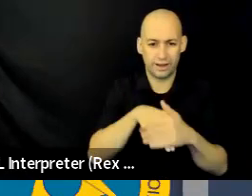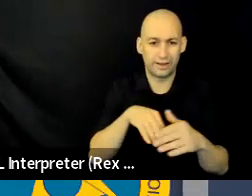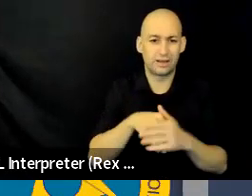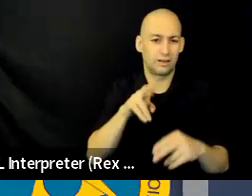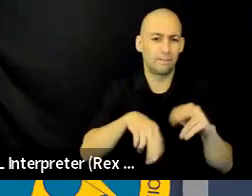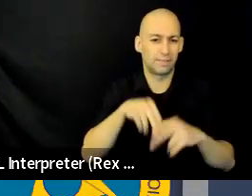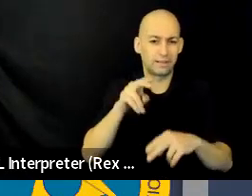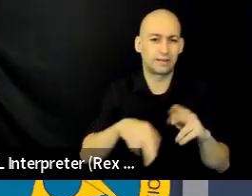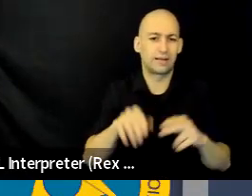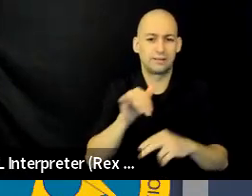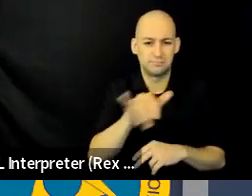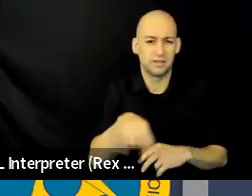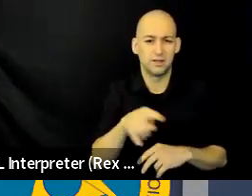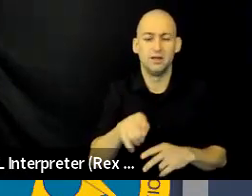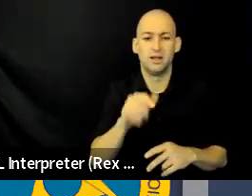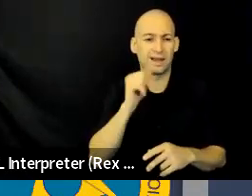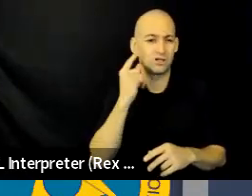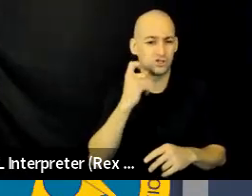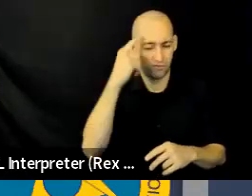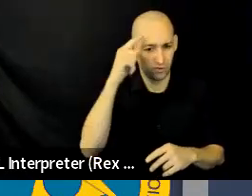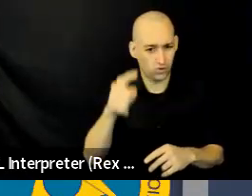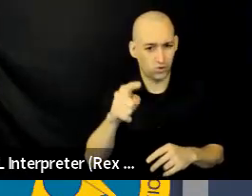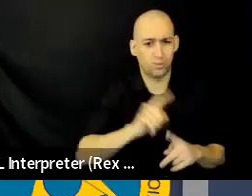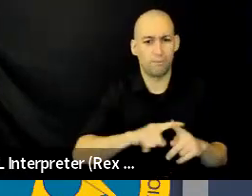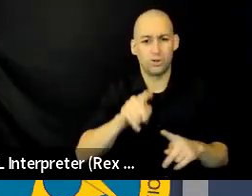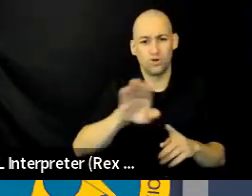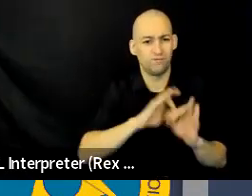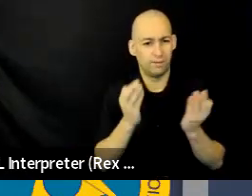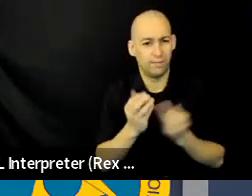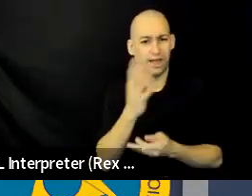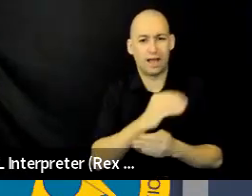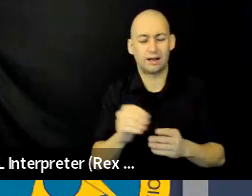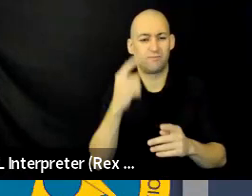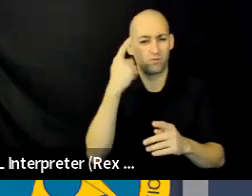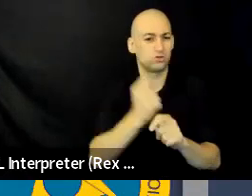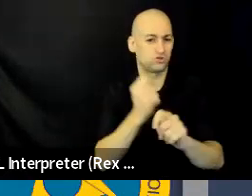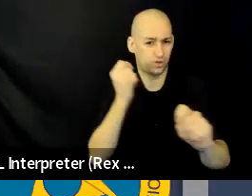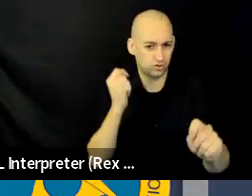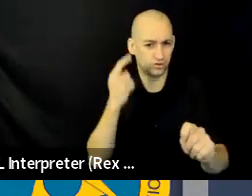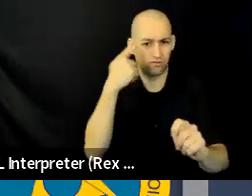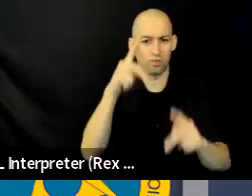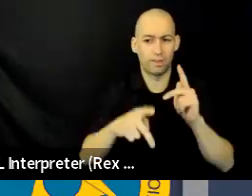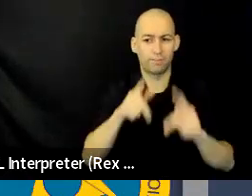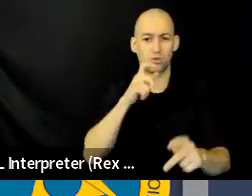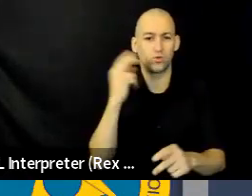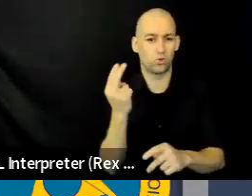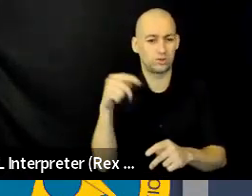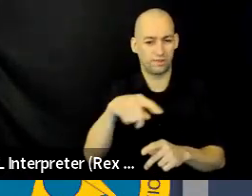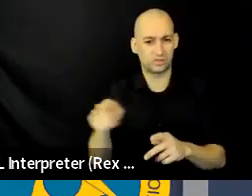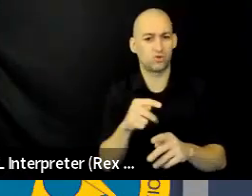building, not just for you and your family, but for the truckers, for the people who use those